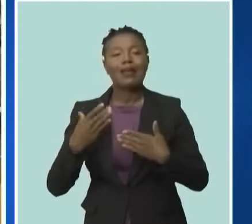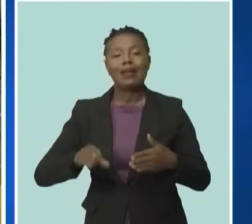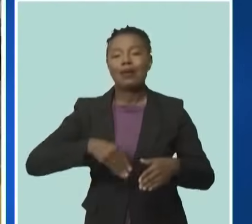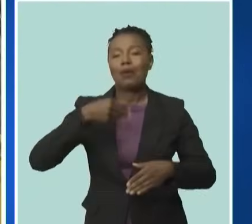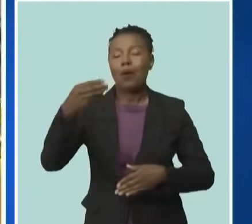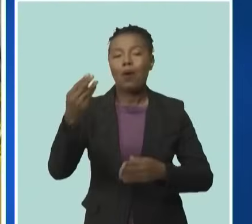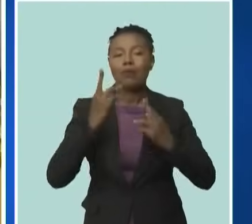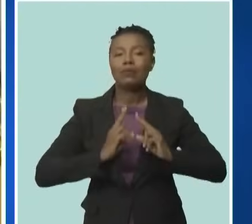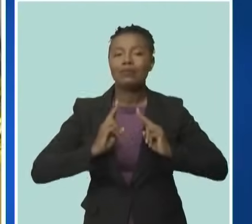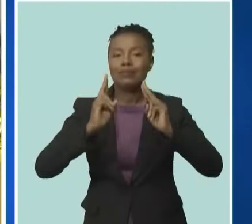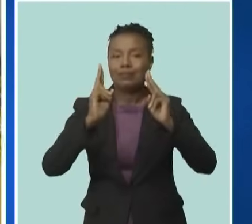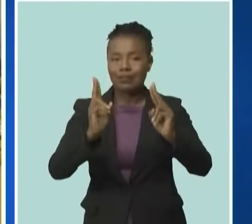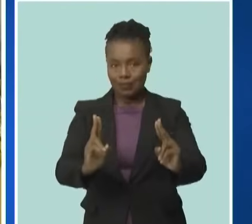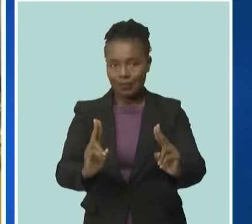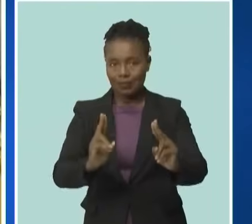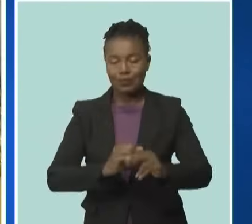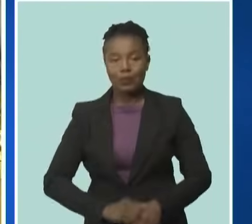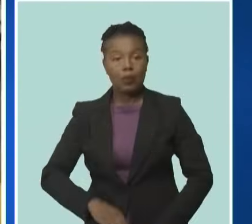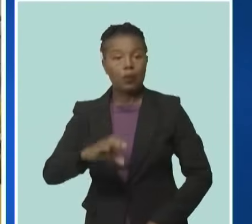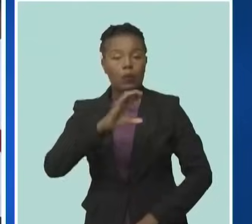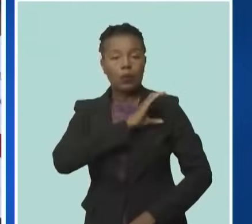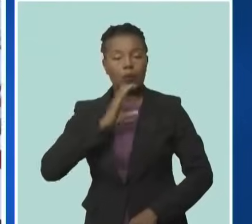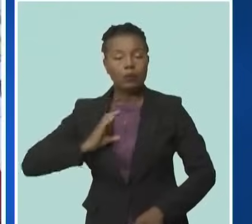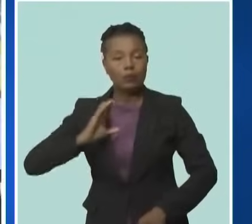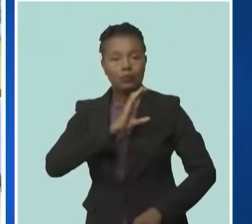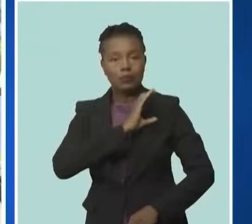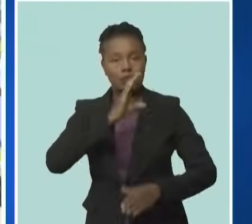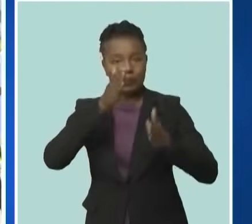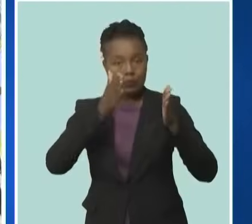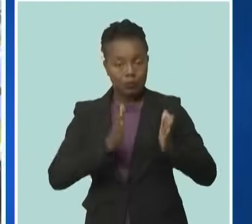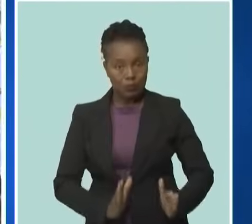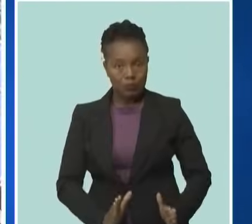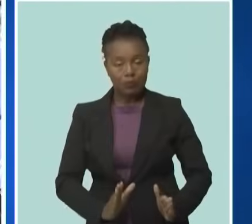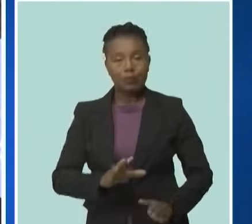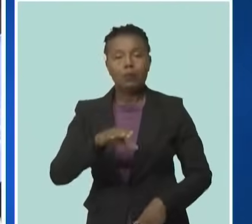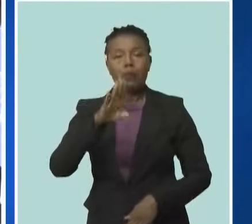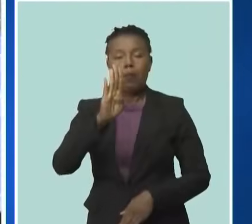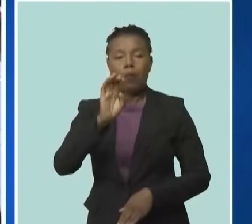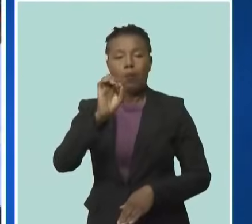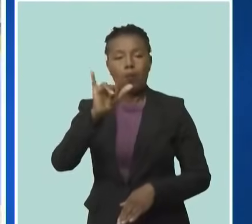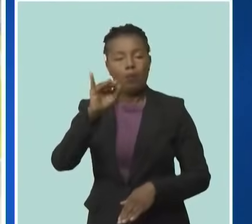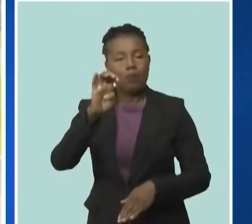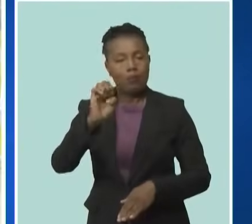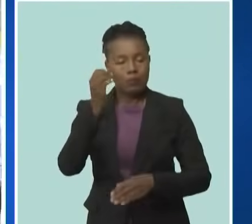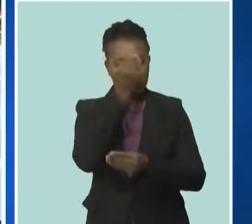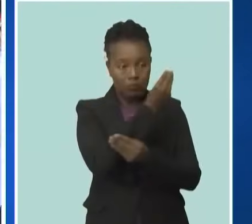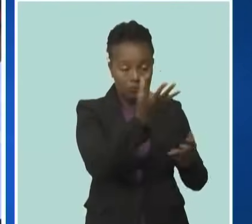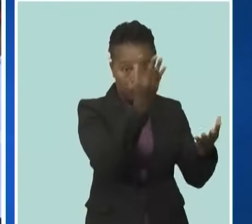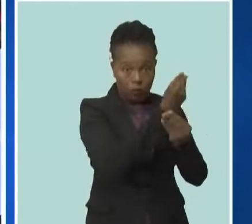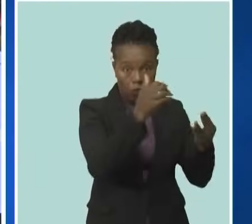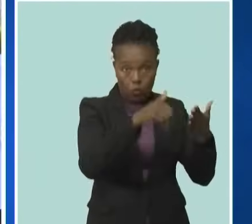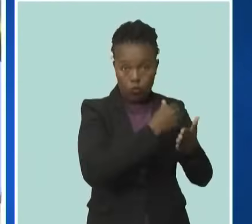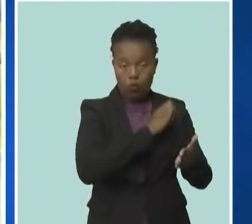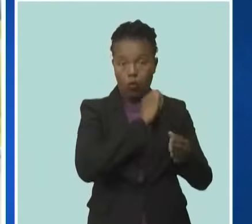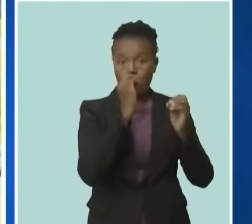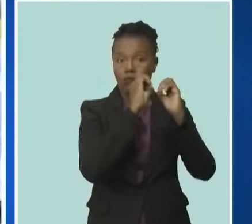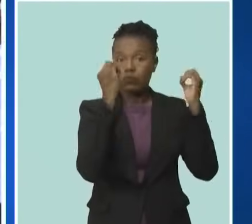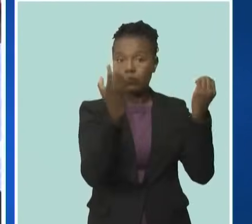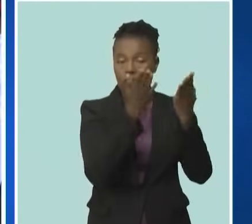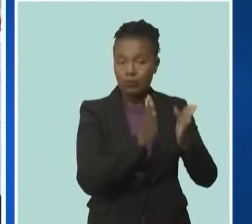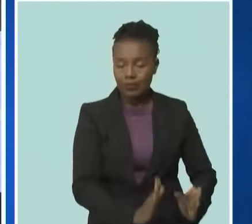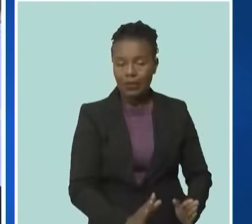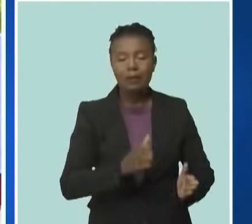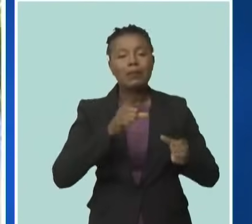Honor. Commissioner of Police Richard Boyce tells the new officers that they must continuously update their knowledge